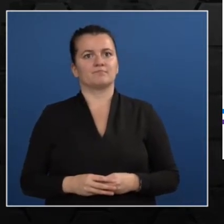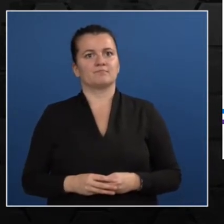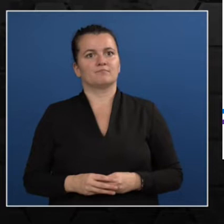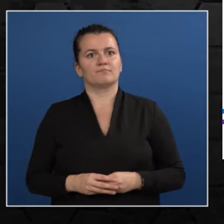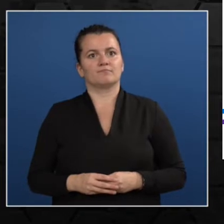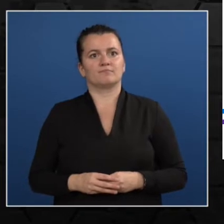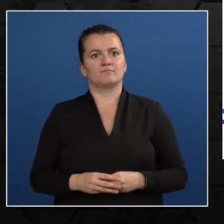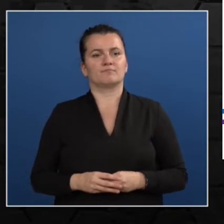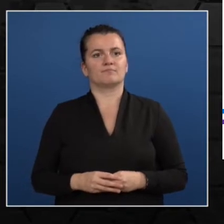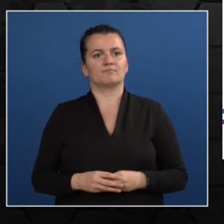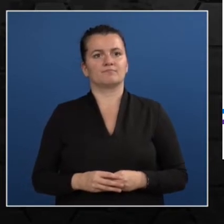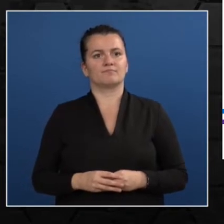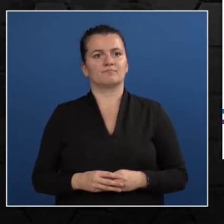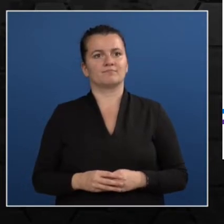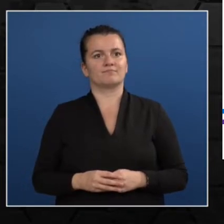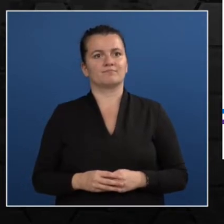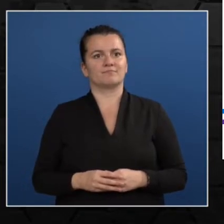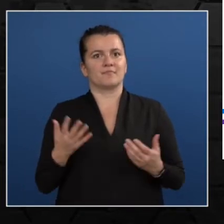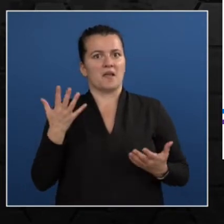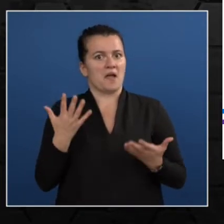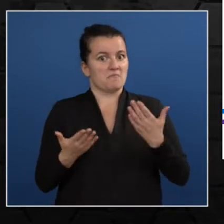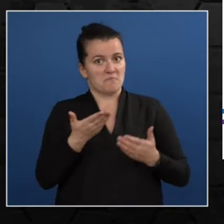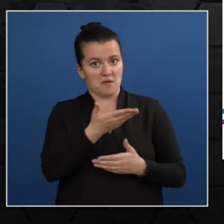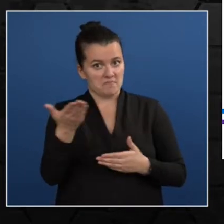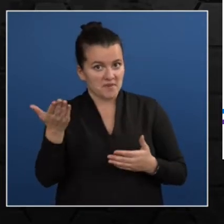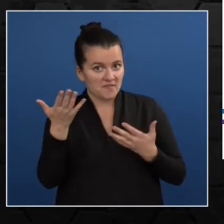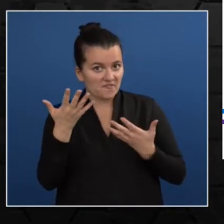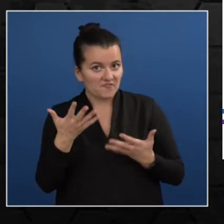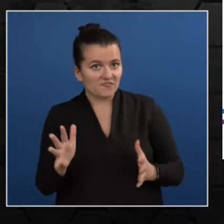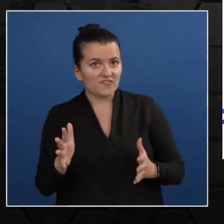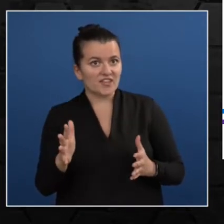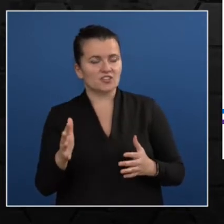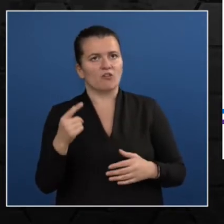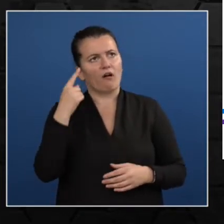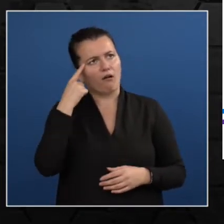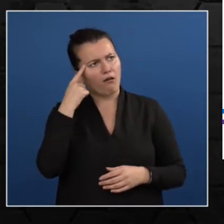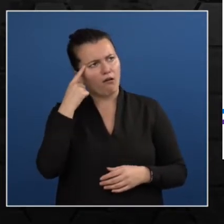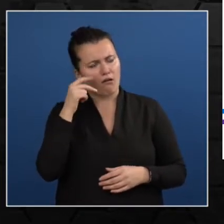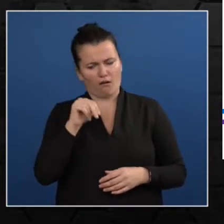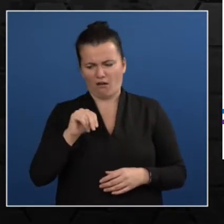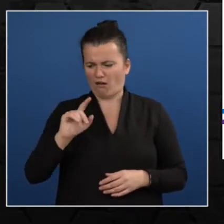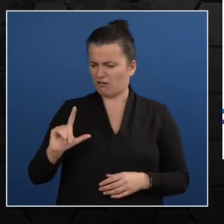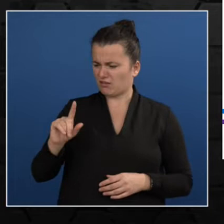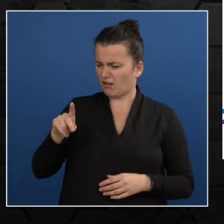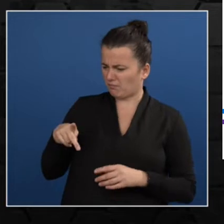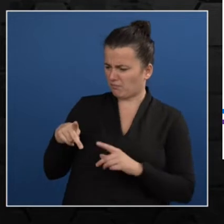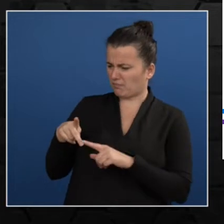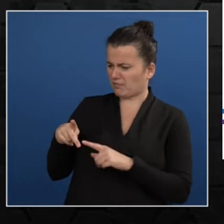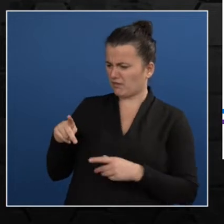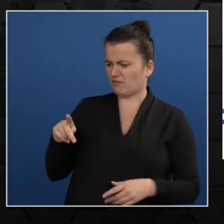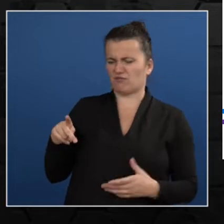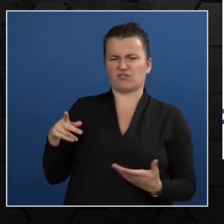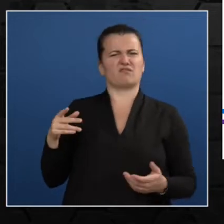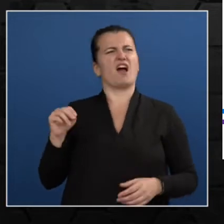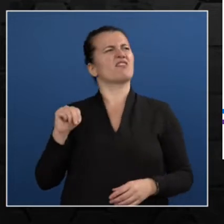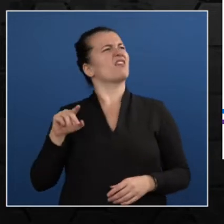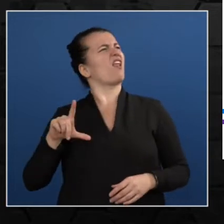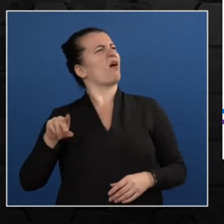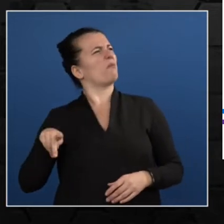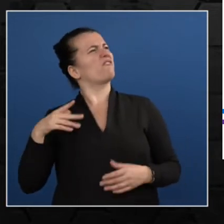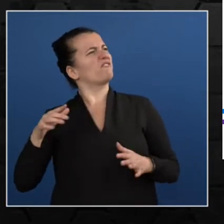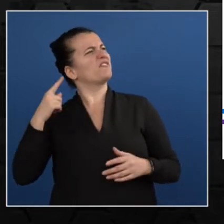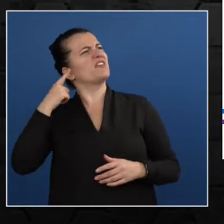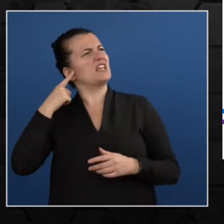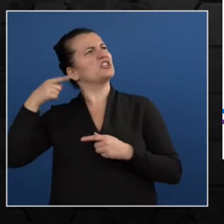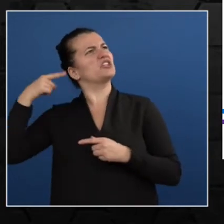you might put yourself in this situation. You might be thinking, what is NLP? Like, it sounds so much like a buzzword. Let me break it down for you.